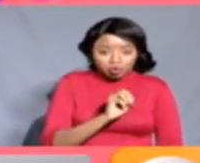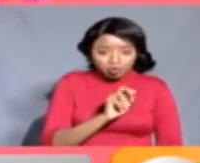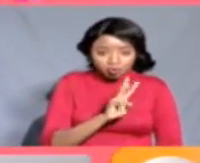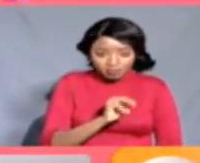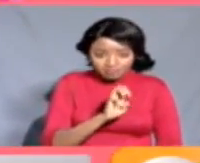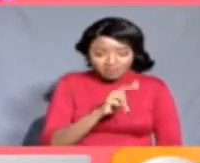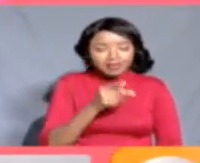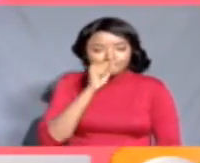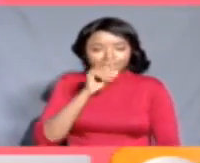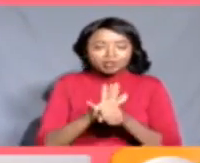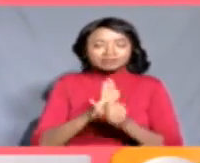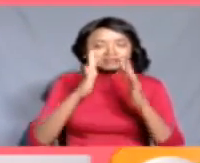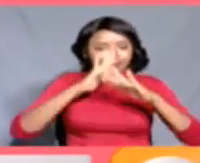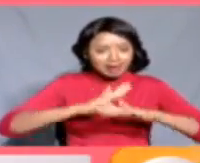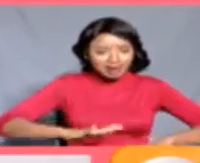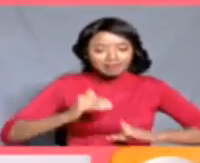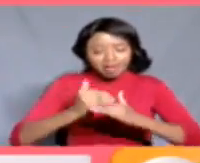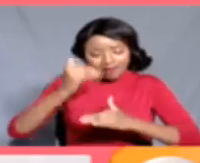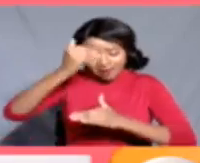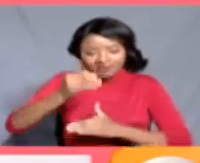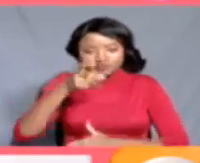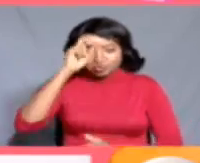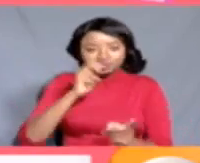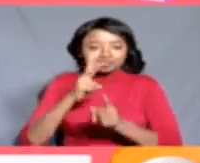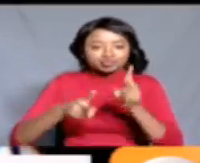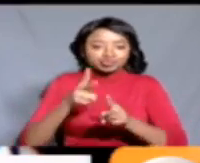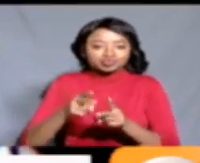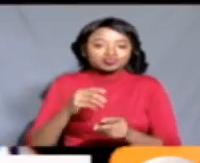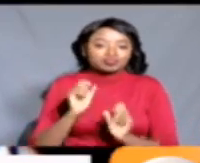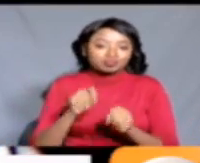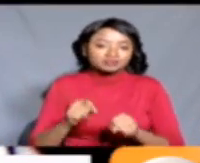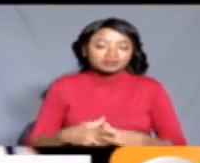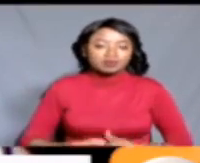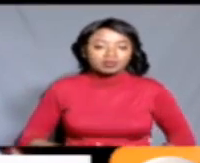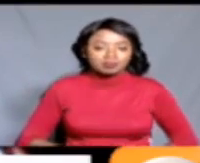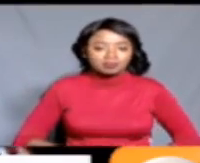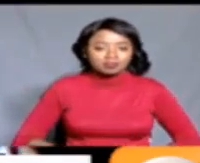calm even after the 2022 vote question.